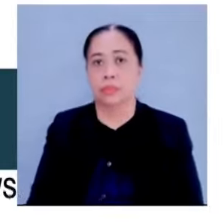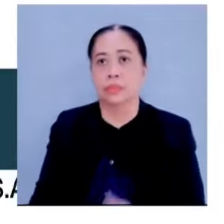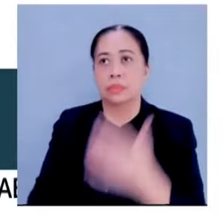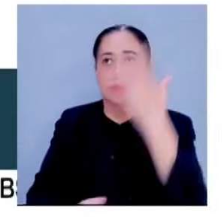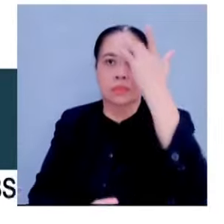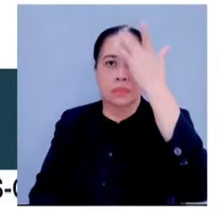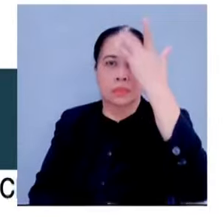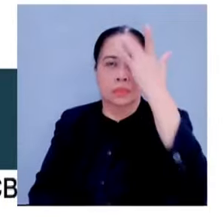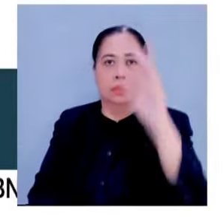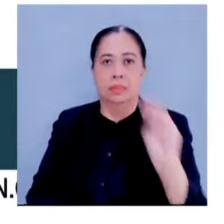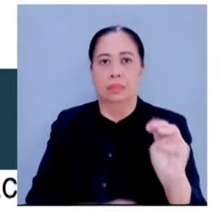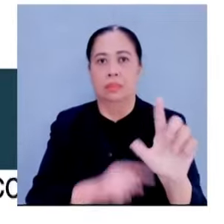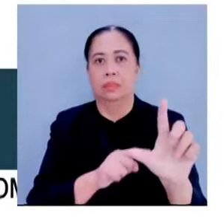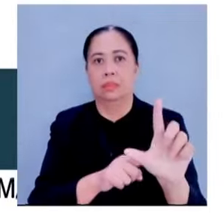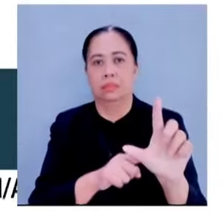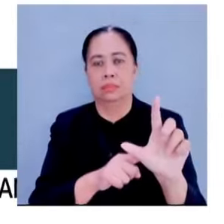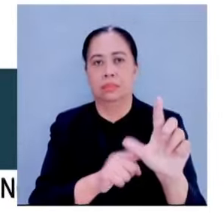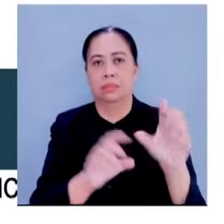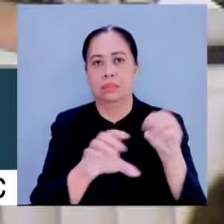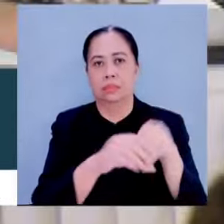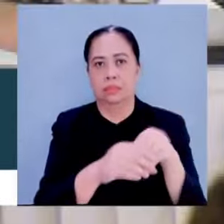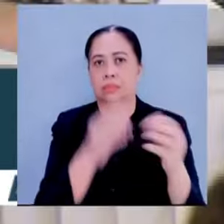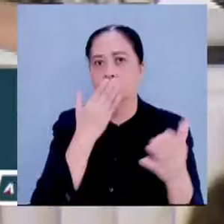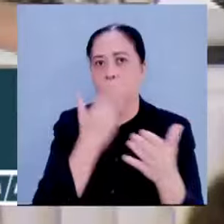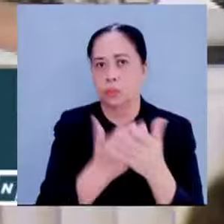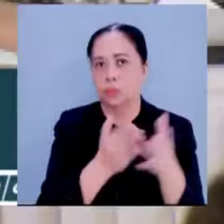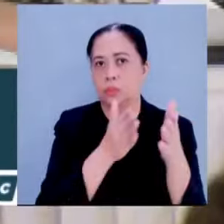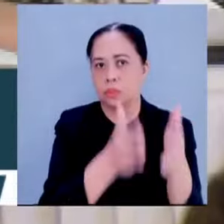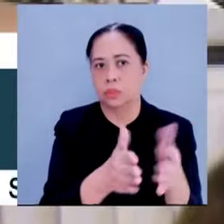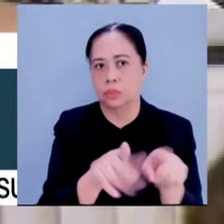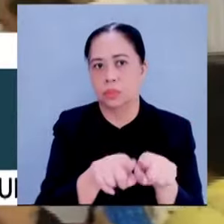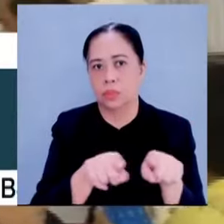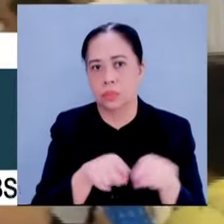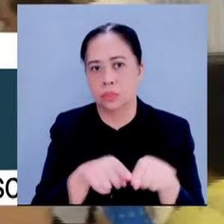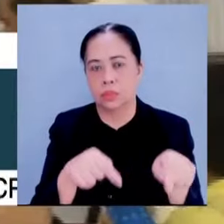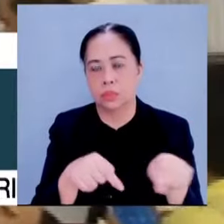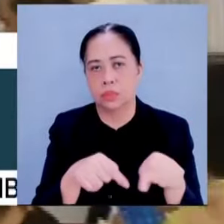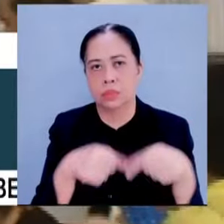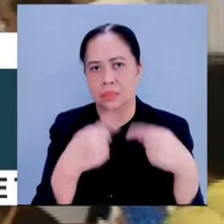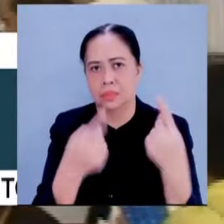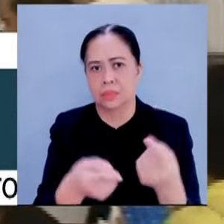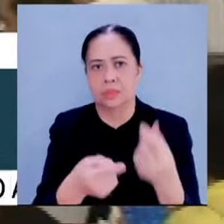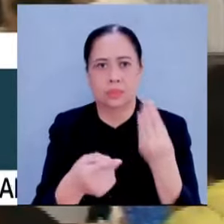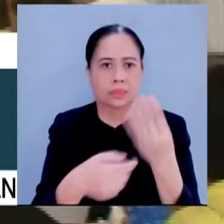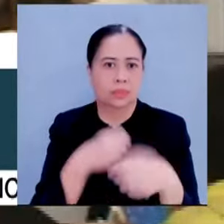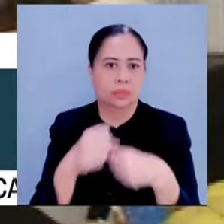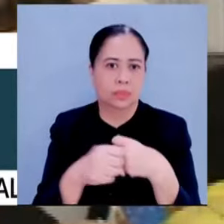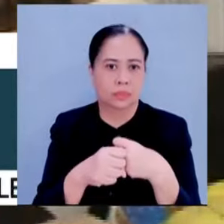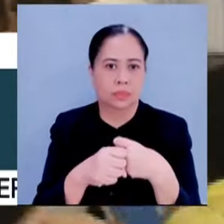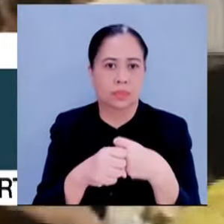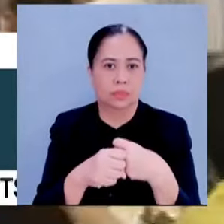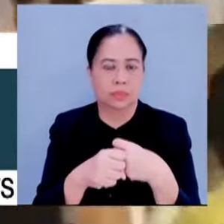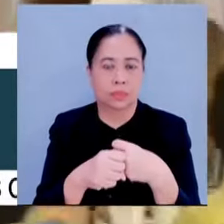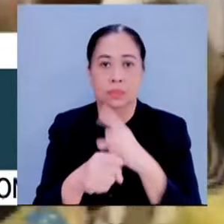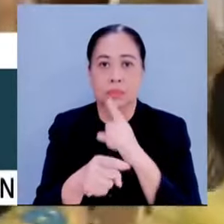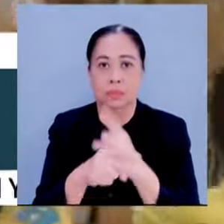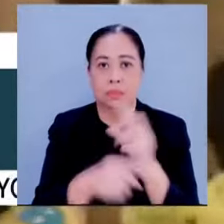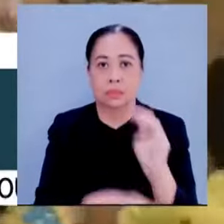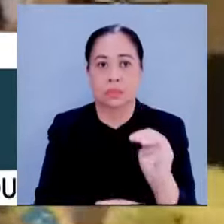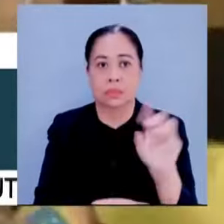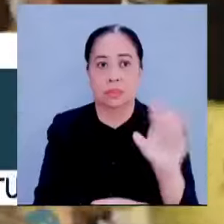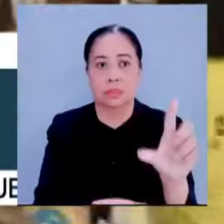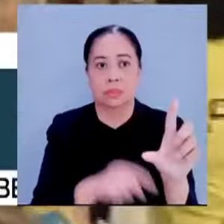of having ML as an ideal platform also. That's been there actually for a few years already. In fact, ML